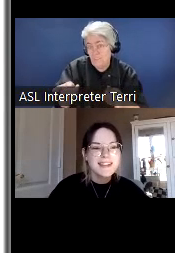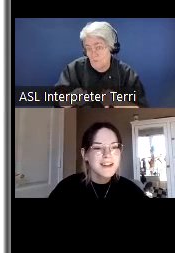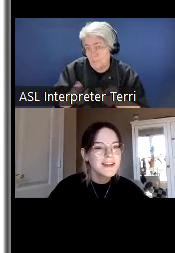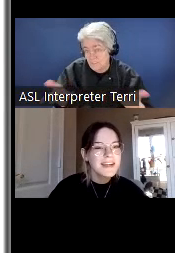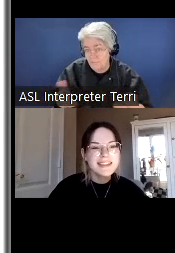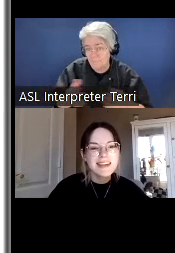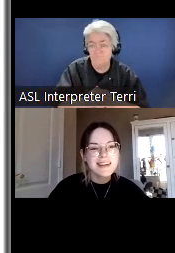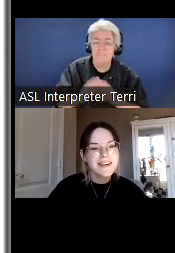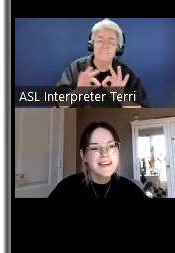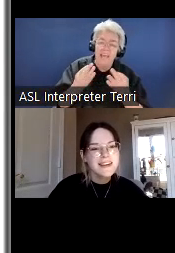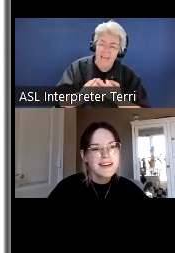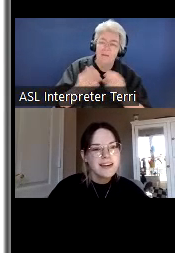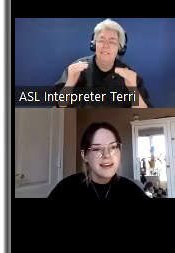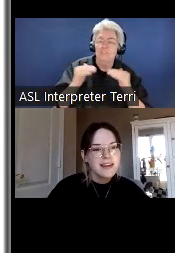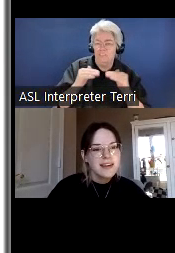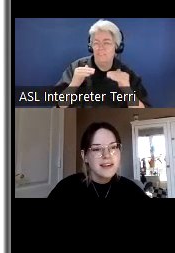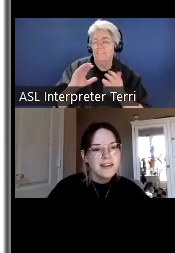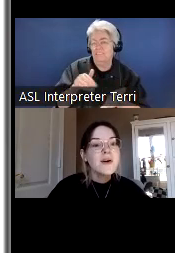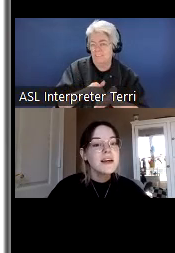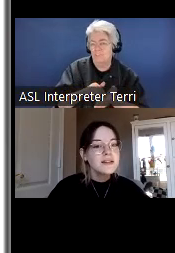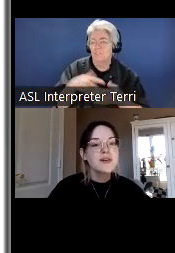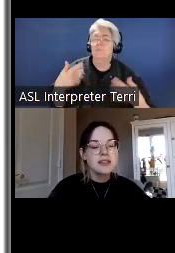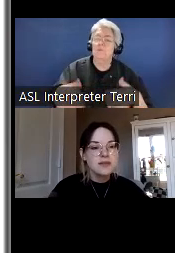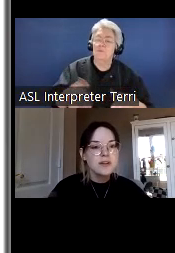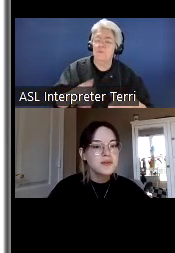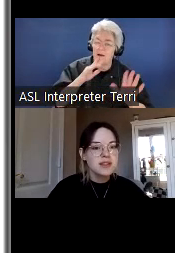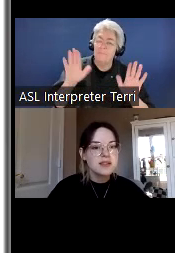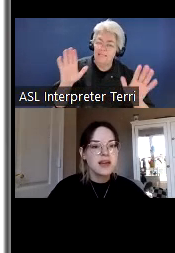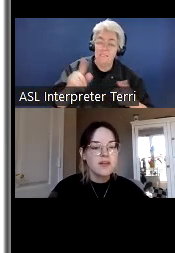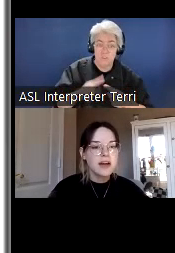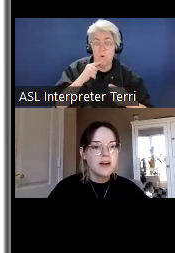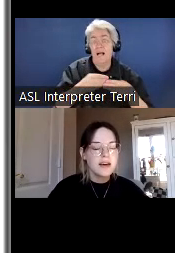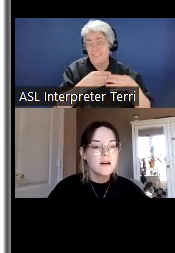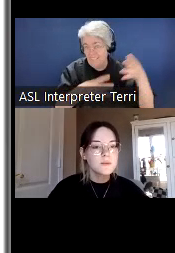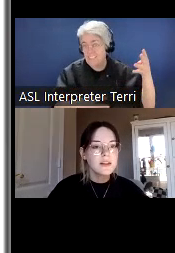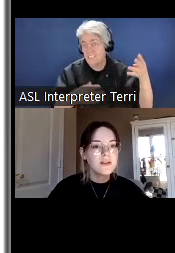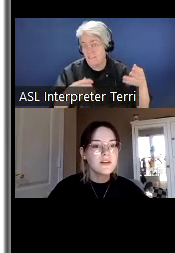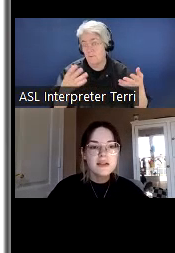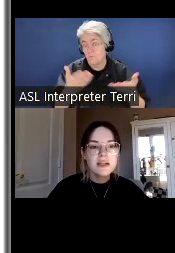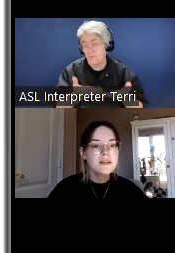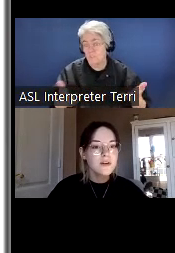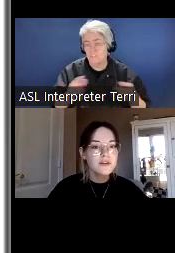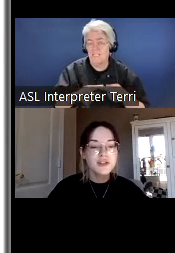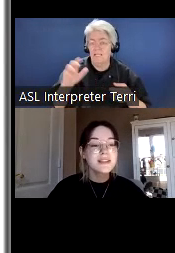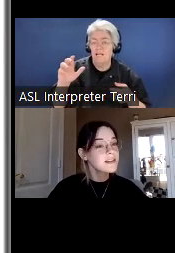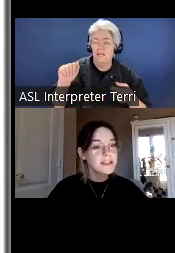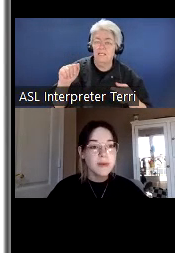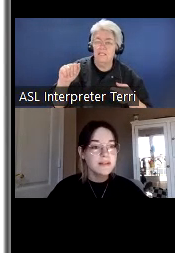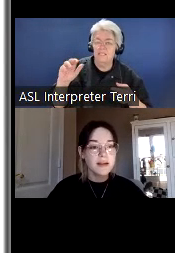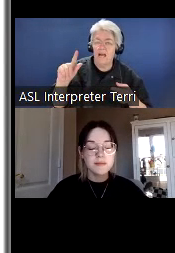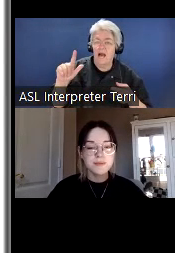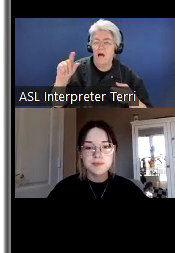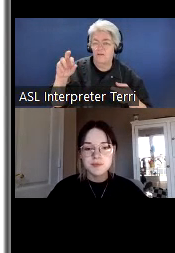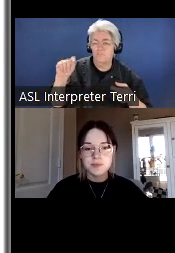Family Justice Center, amazing. Okay, so a list of resources in Calvert County that helps with utilities, groceries,